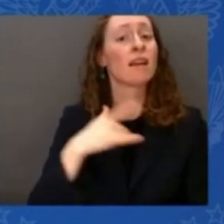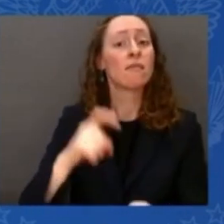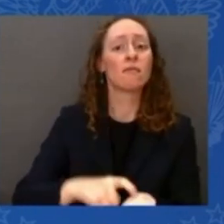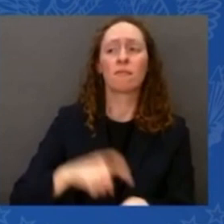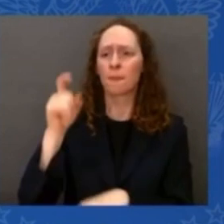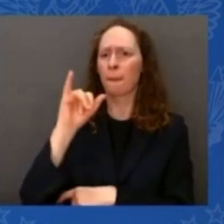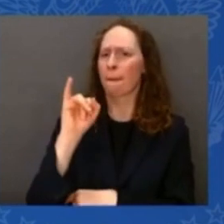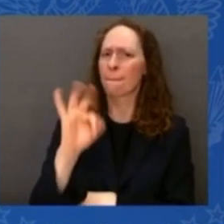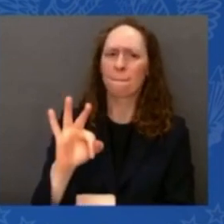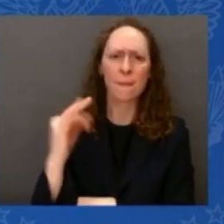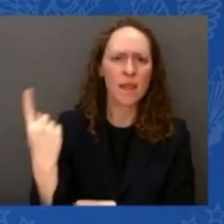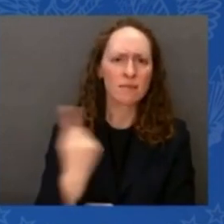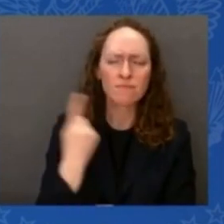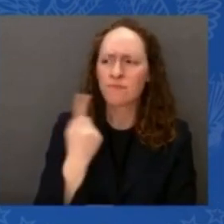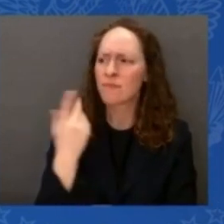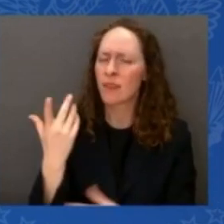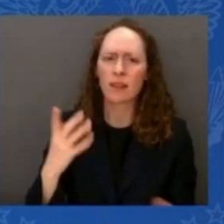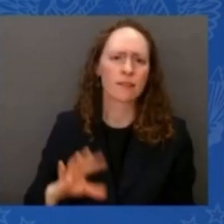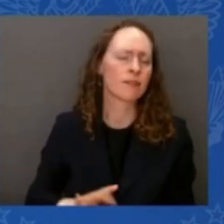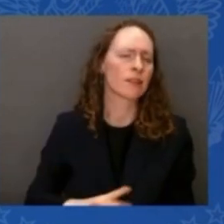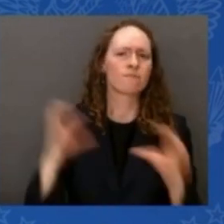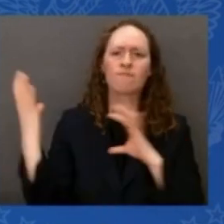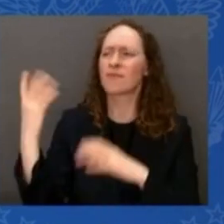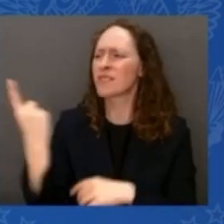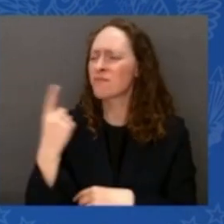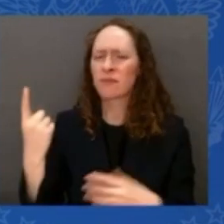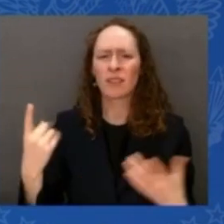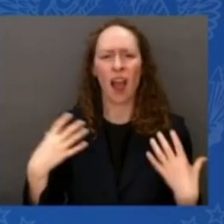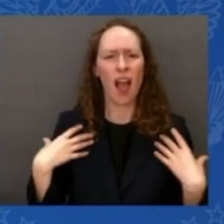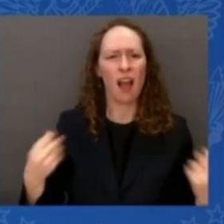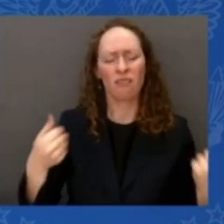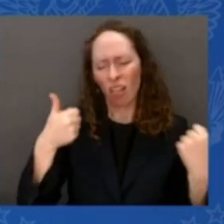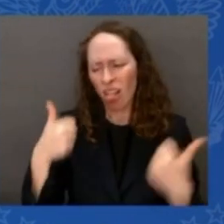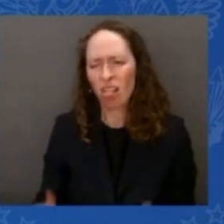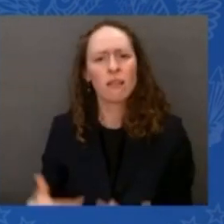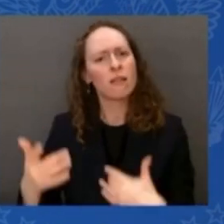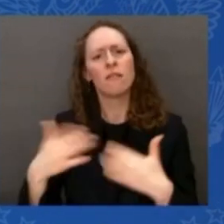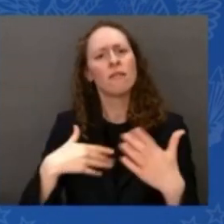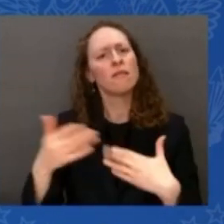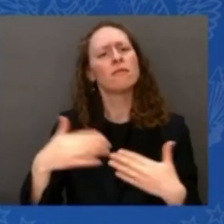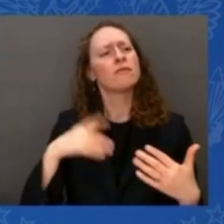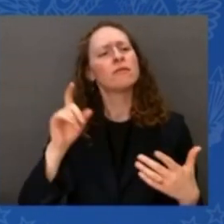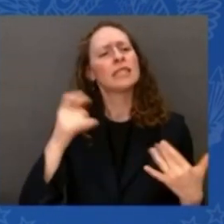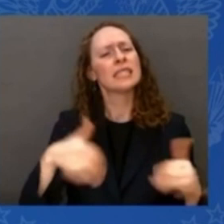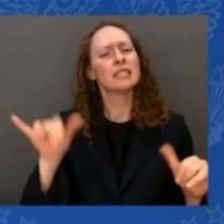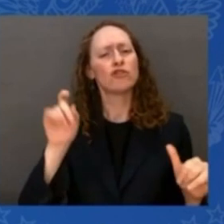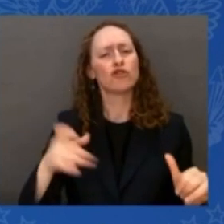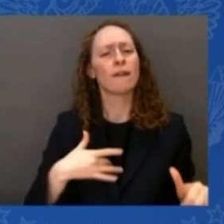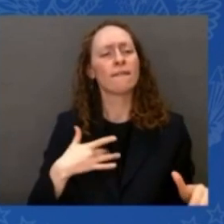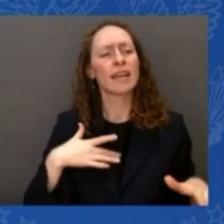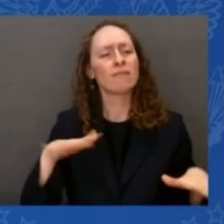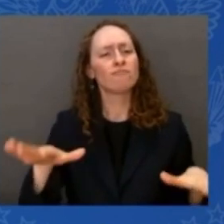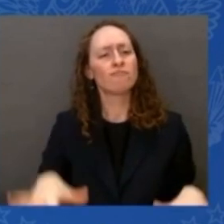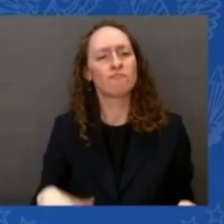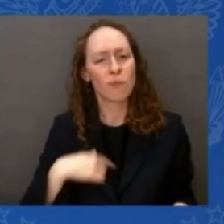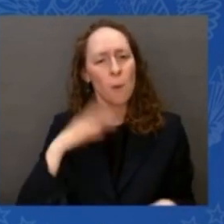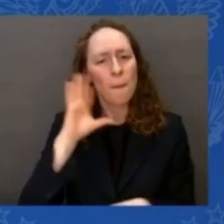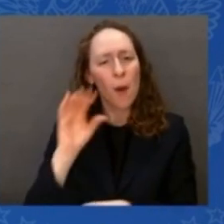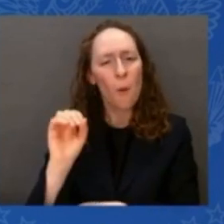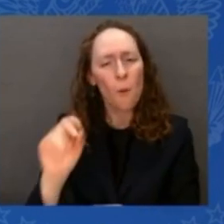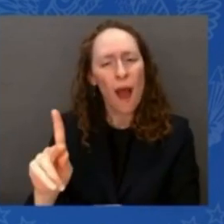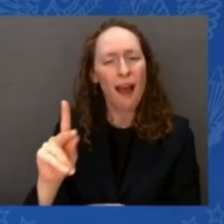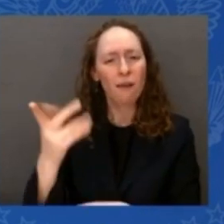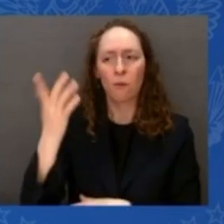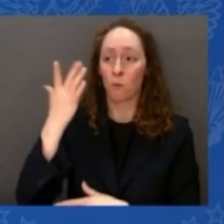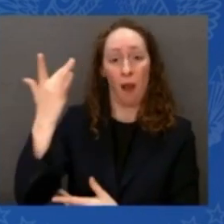and heal. But we all know that too many folks don't have that peace of mind. Too many folks lie in bed at night, staring at